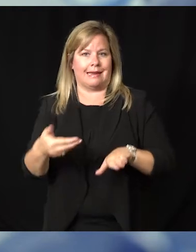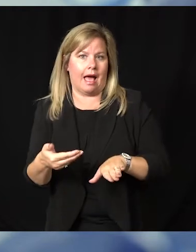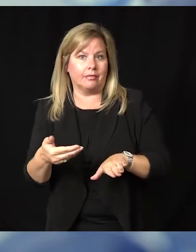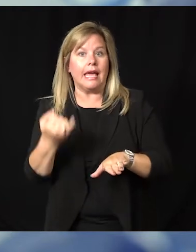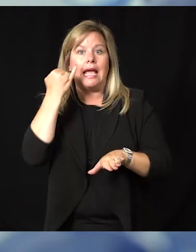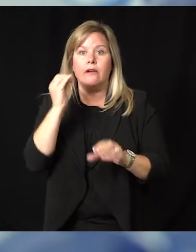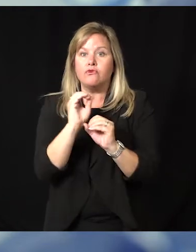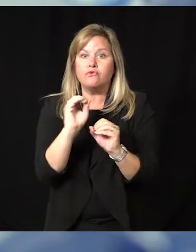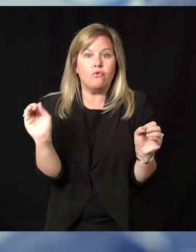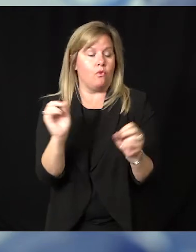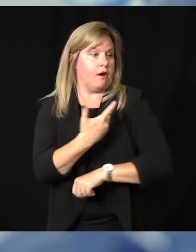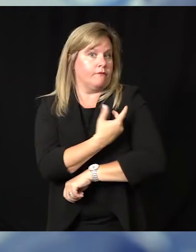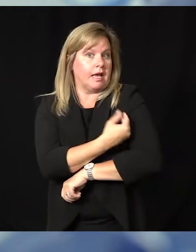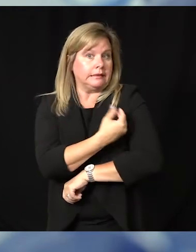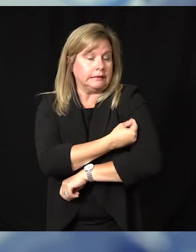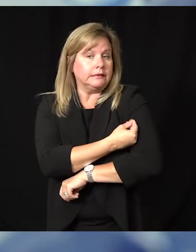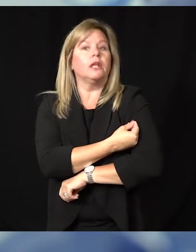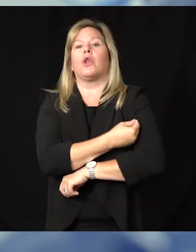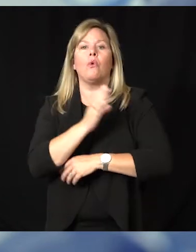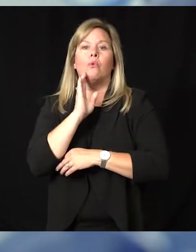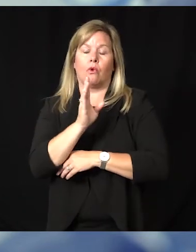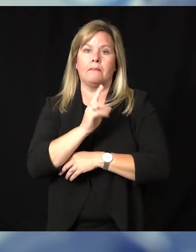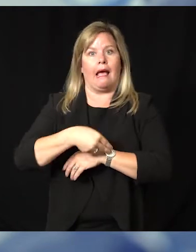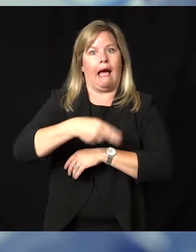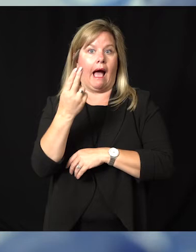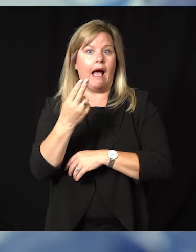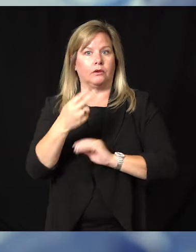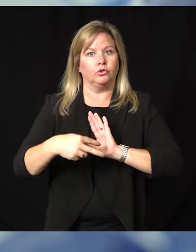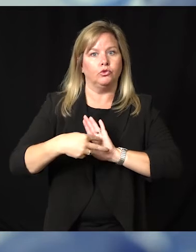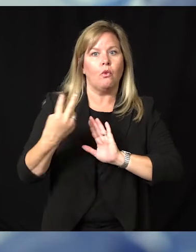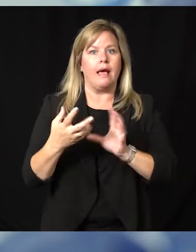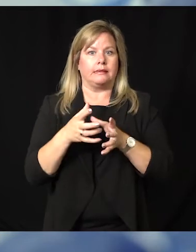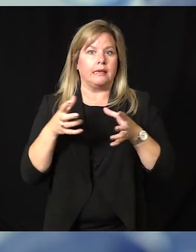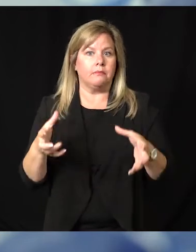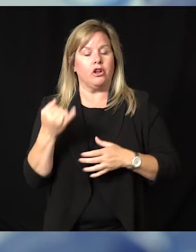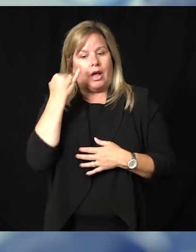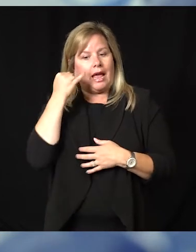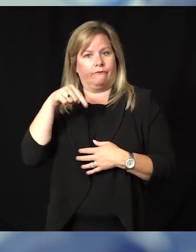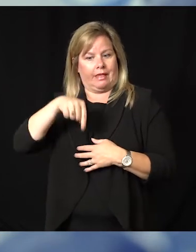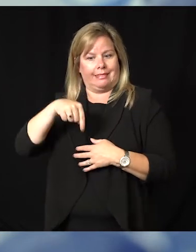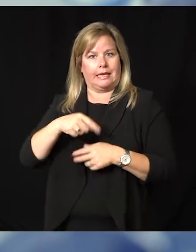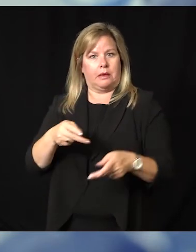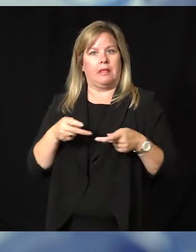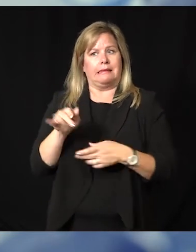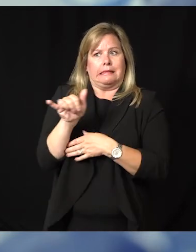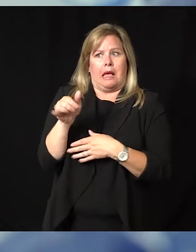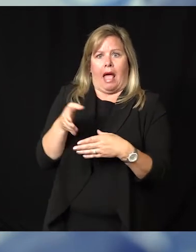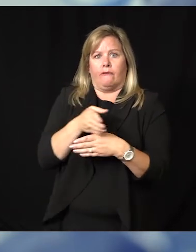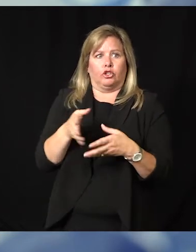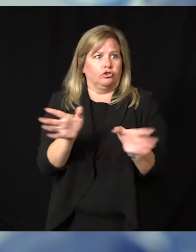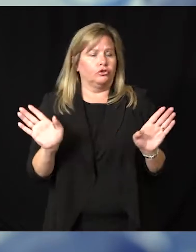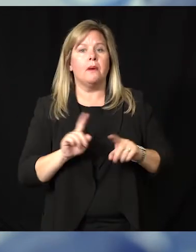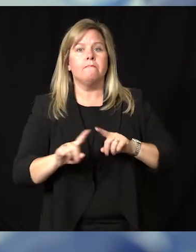much higher, maybe even twice as high, if this was an average place.